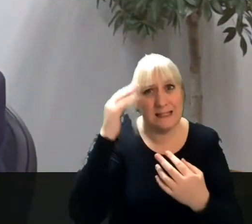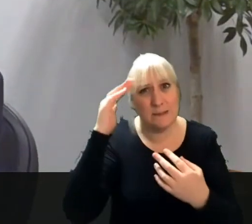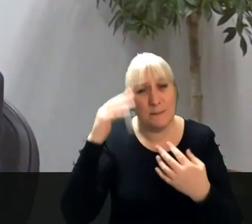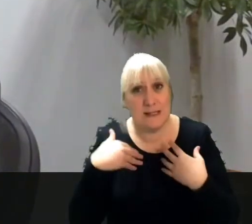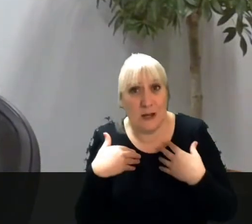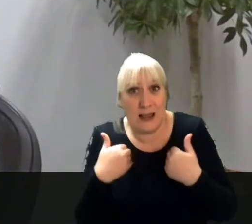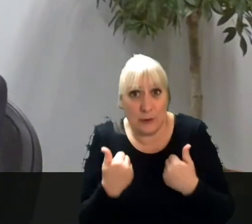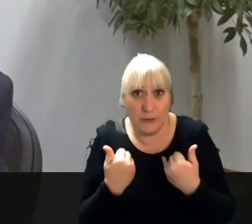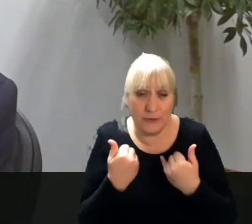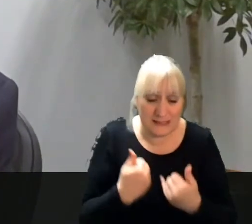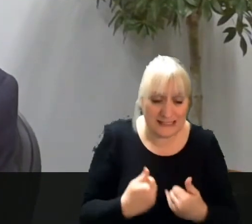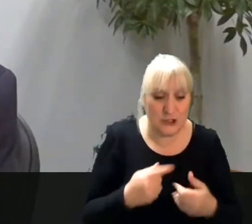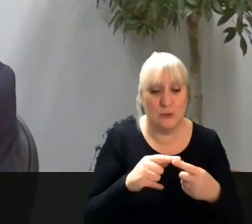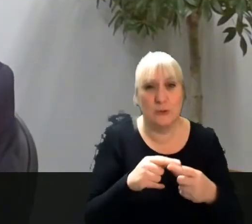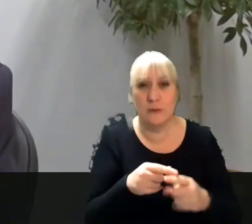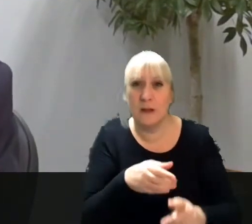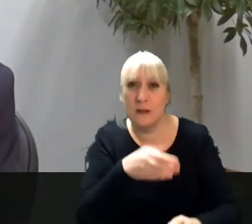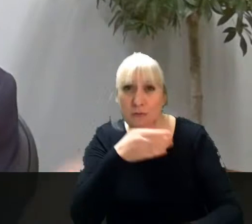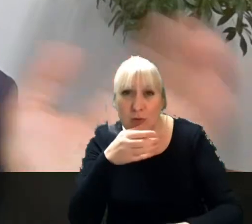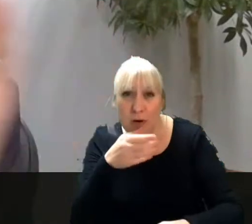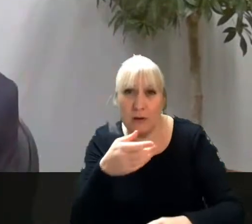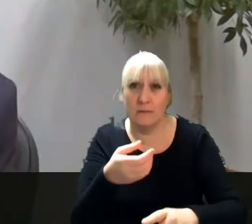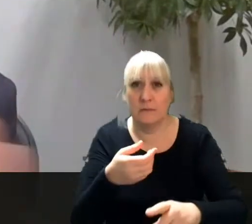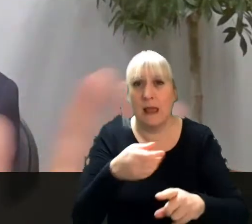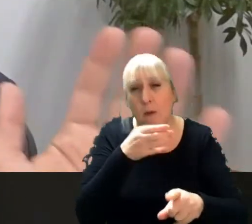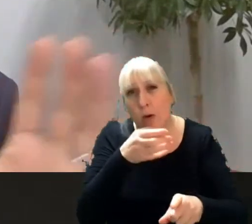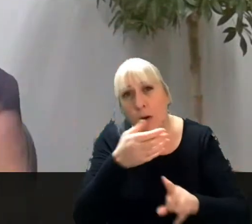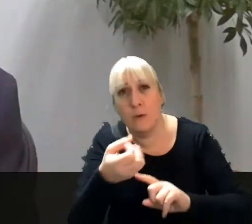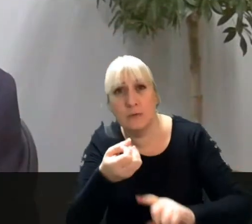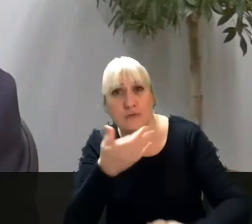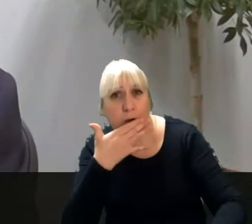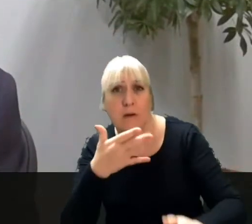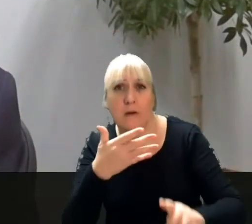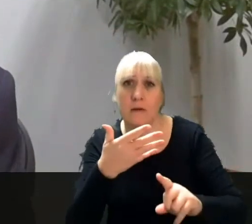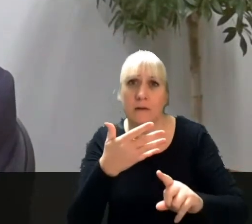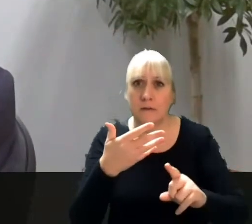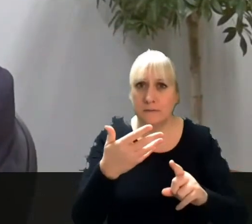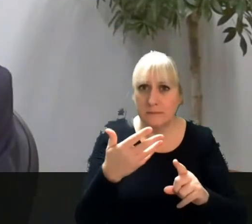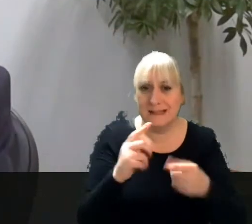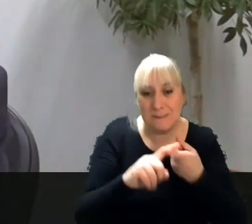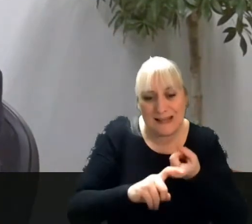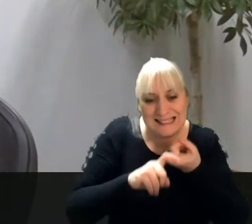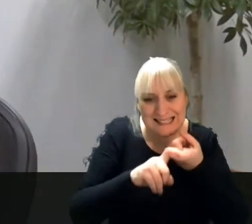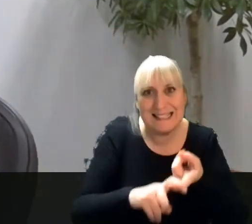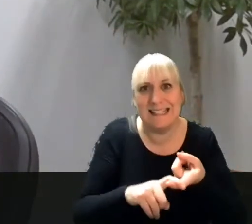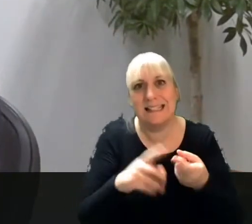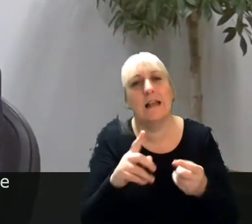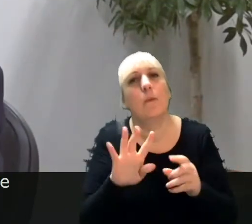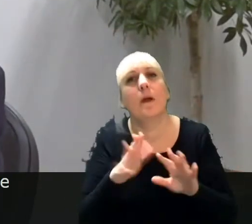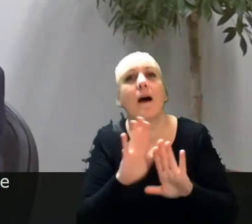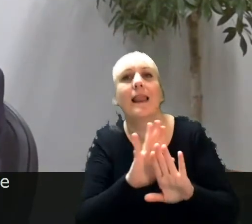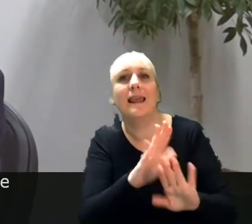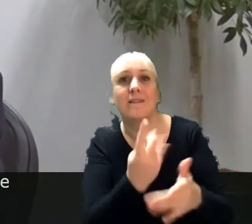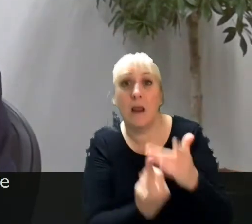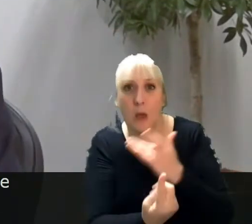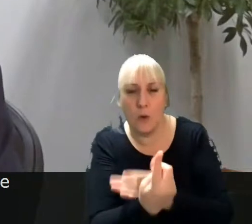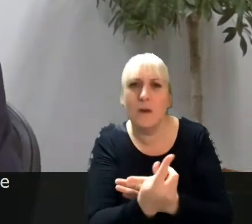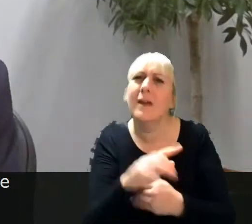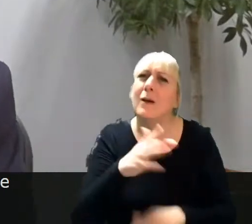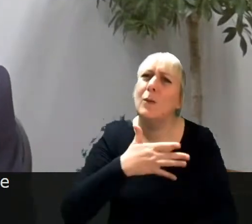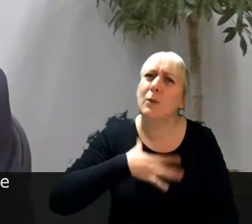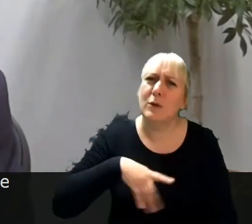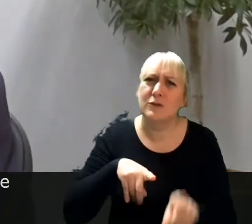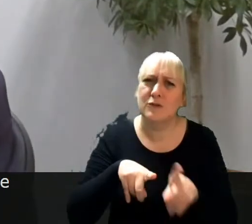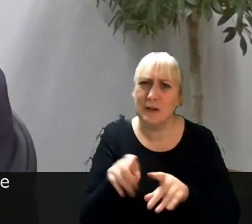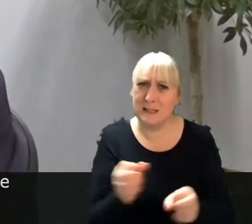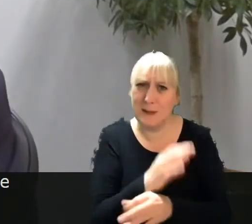dependencies, so you can't just leave somebody by themselves. And so we're providing the wraparound care because we want them to be in for good, to avoid them leaving. The